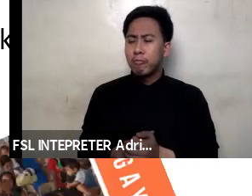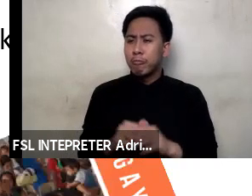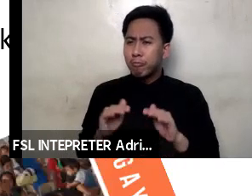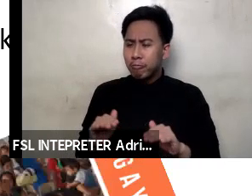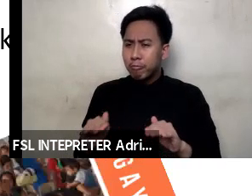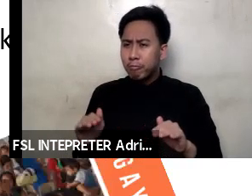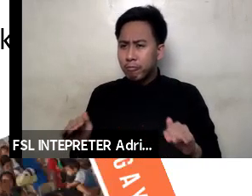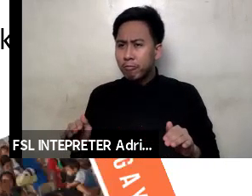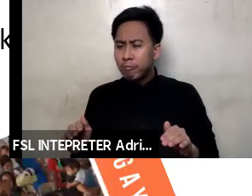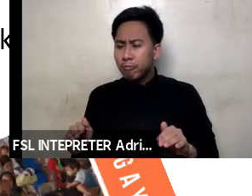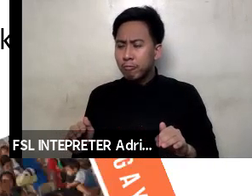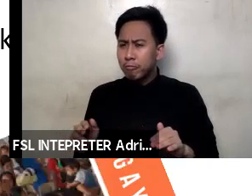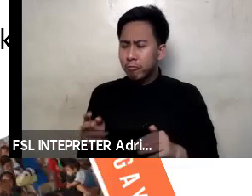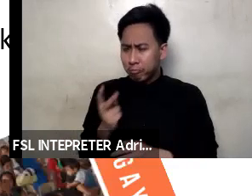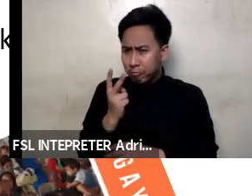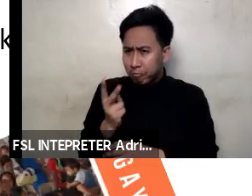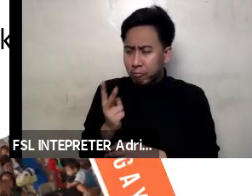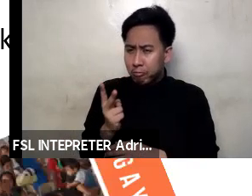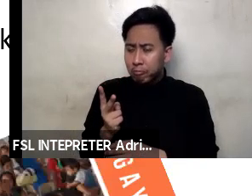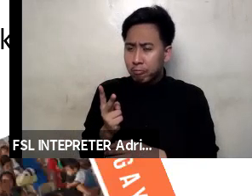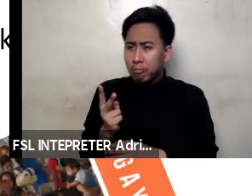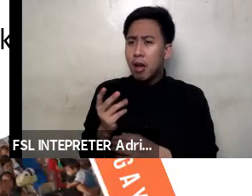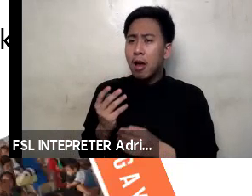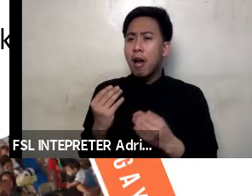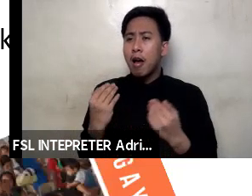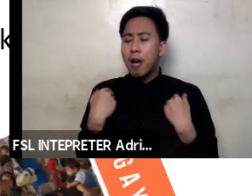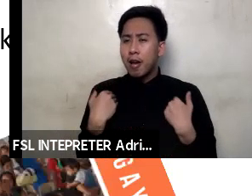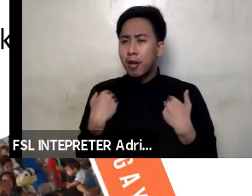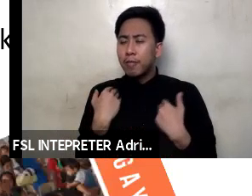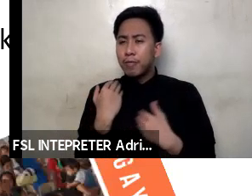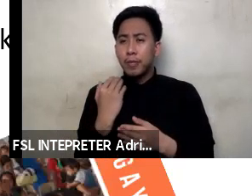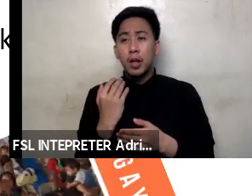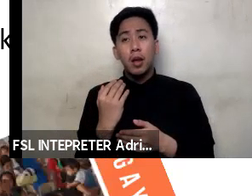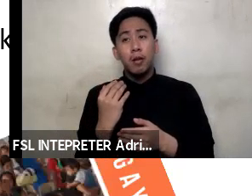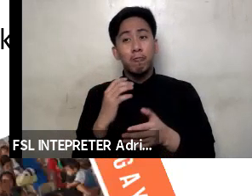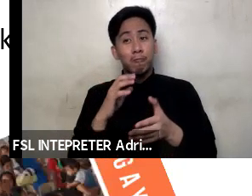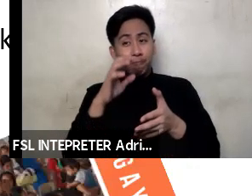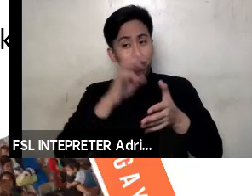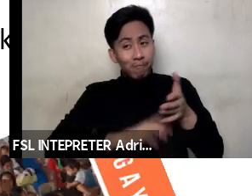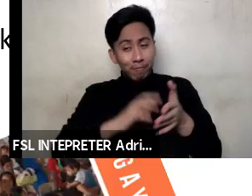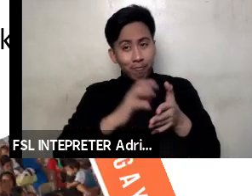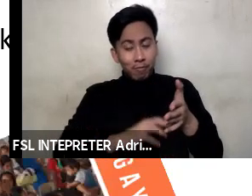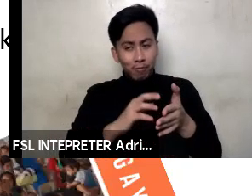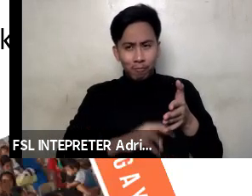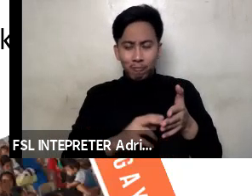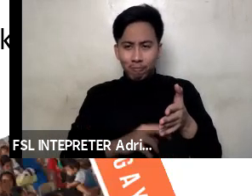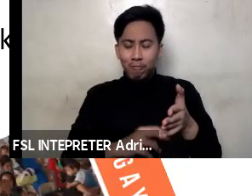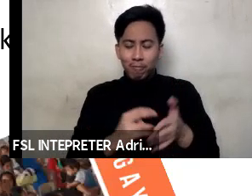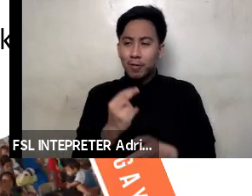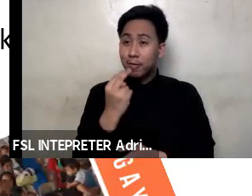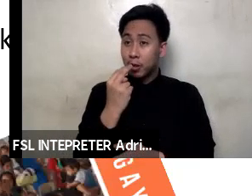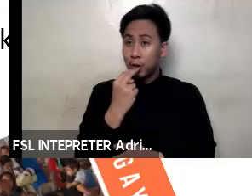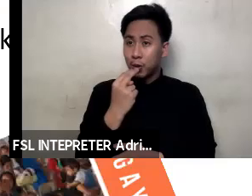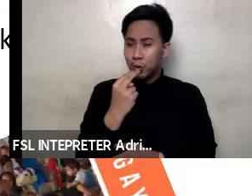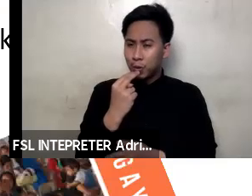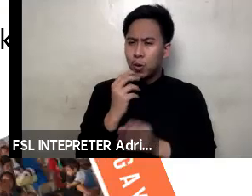children, they have seen that there is a reduction of malnutrition, particularly of stunting